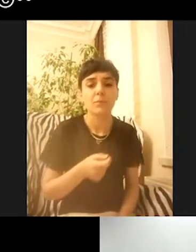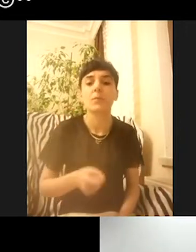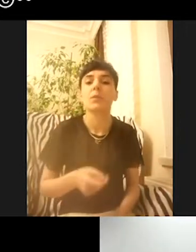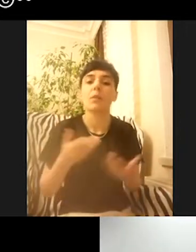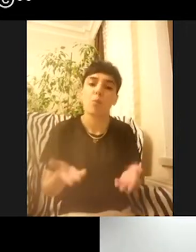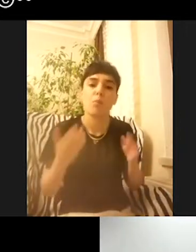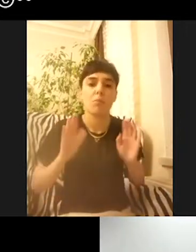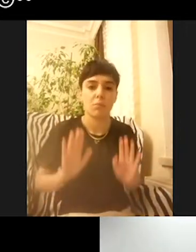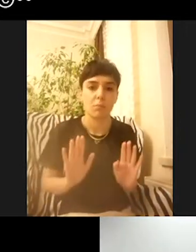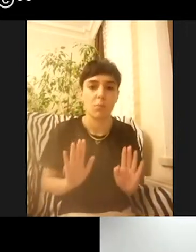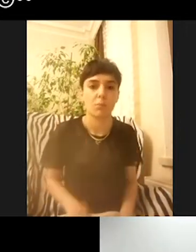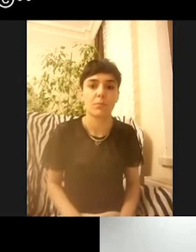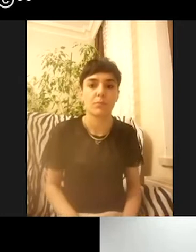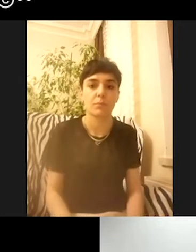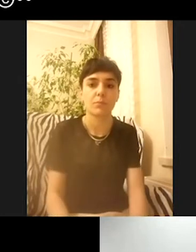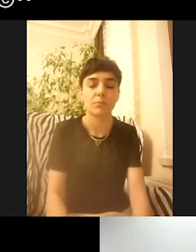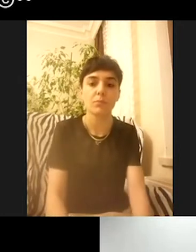bit too abstract. Sorry for that.